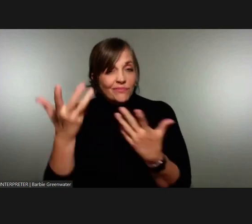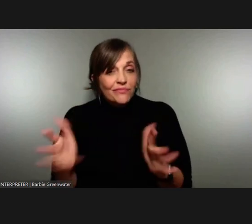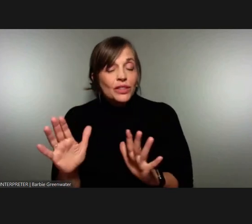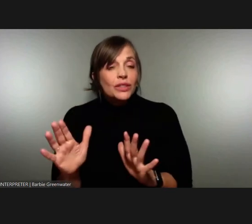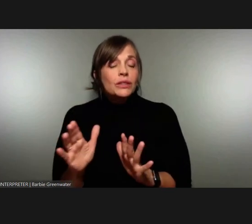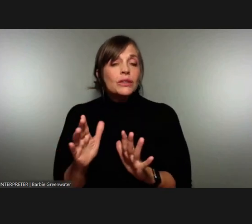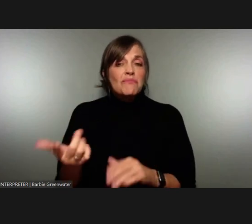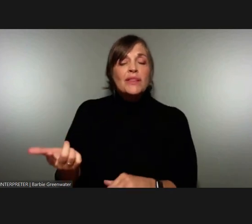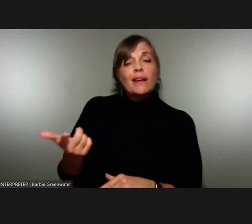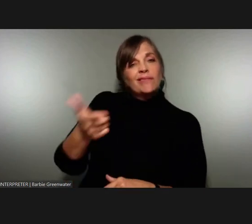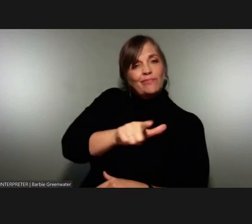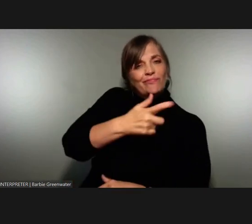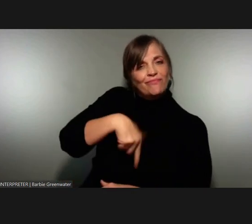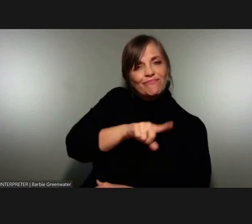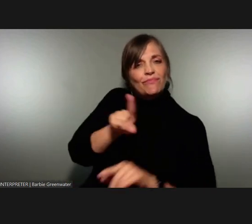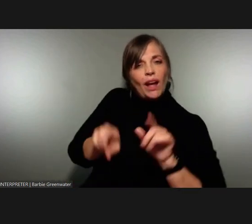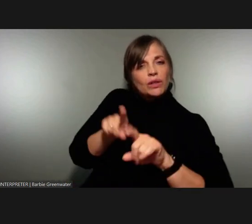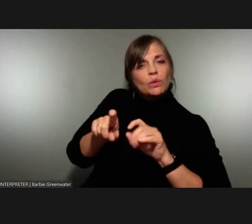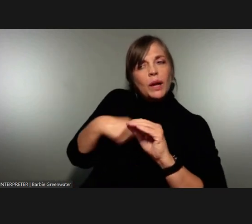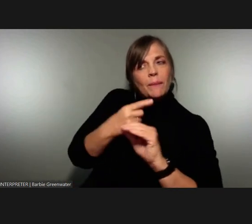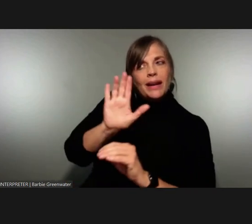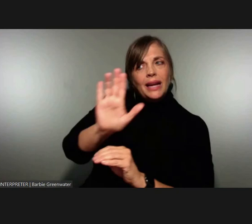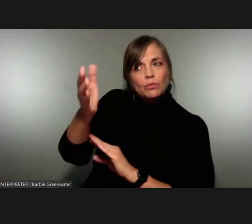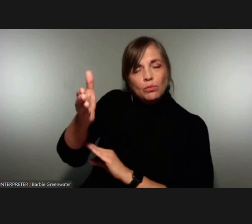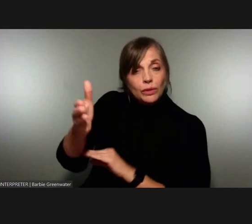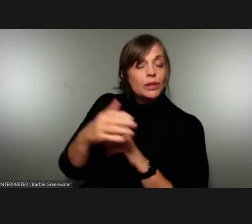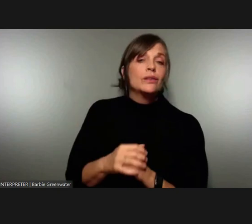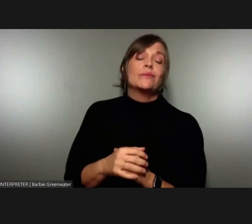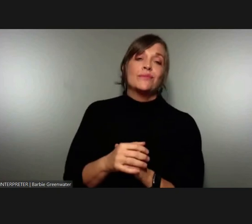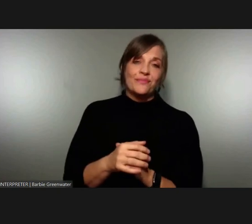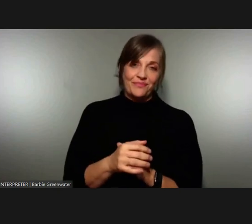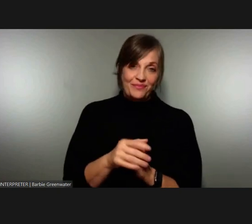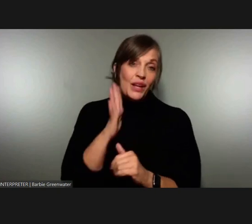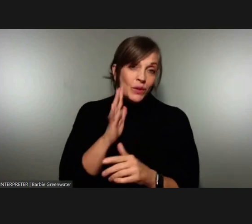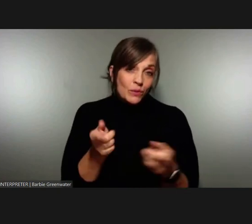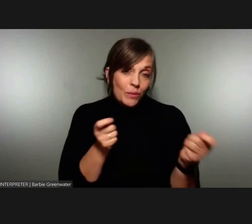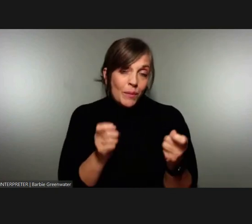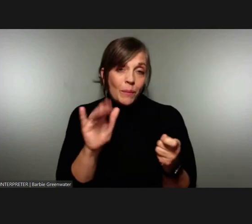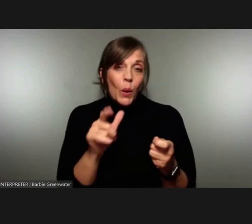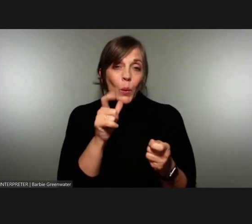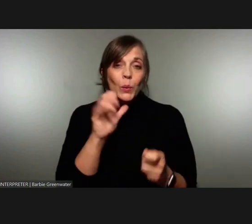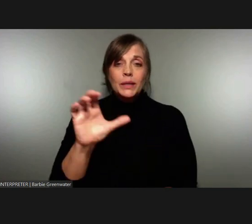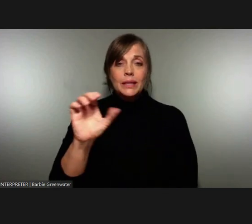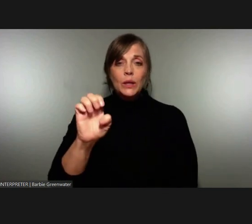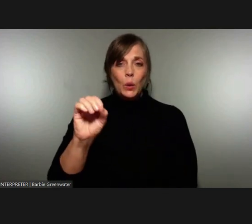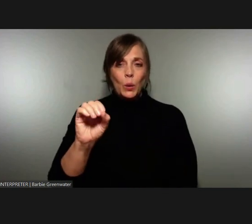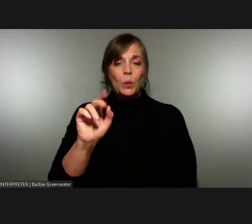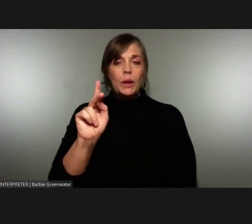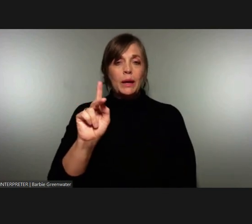Mark questions about his presentation, and this will be moderated by our CEO, Kimberly